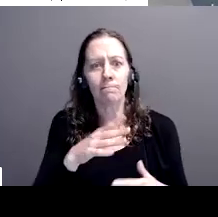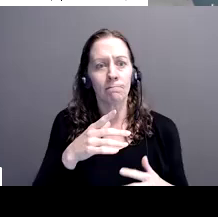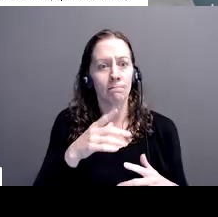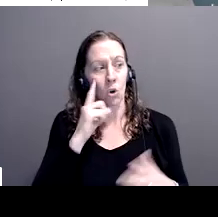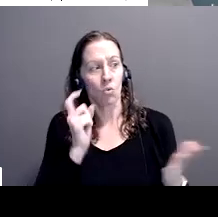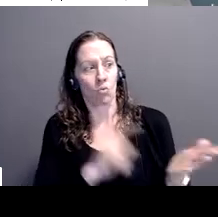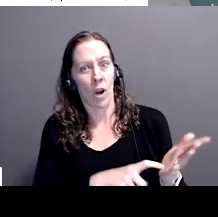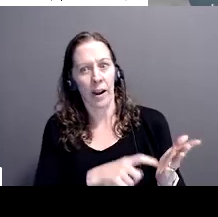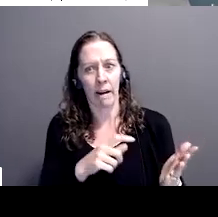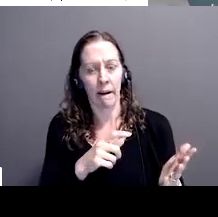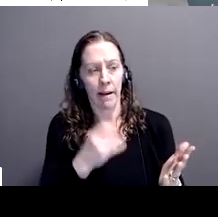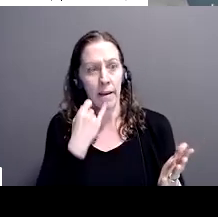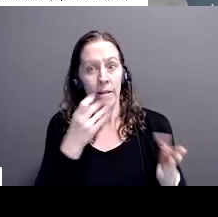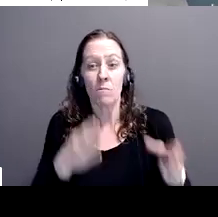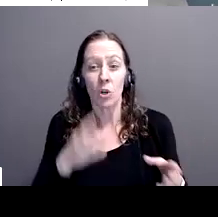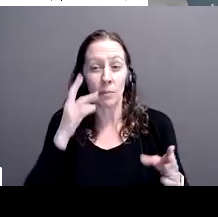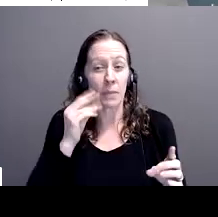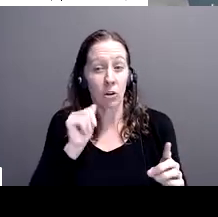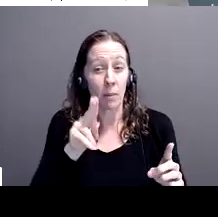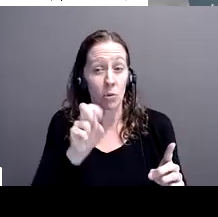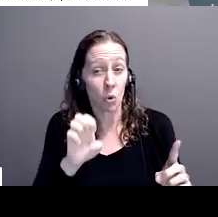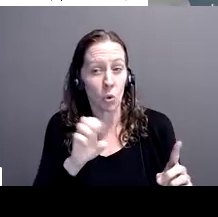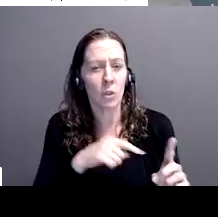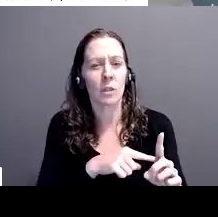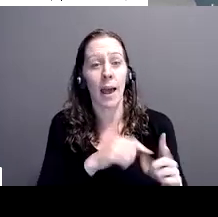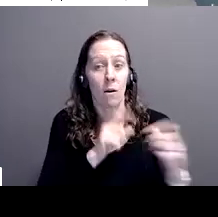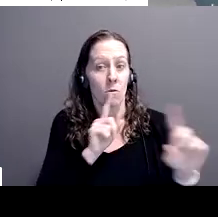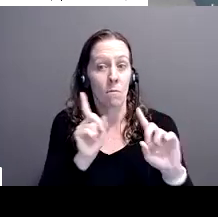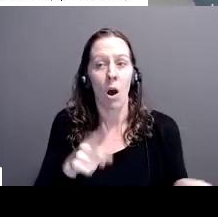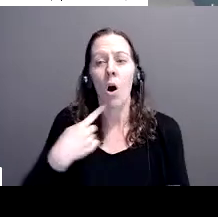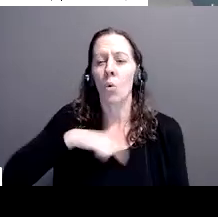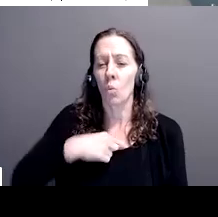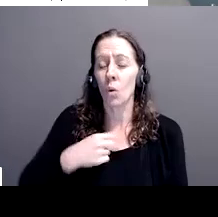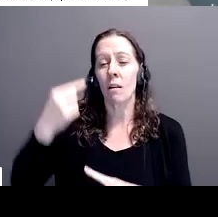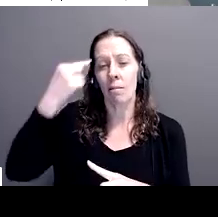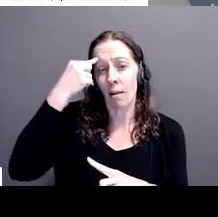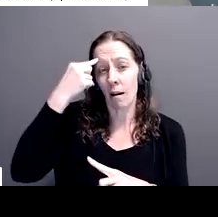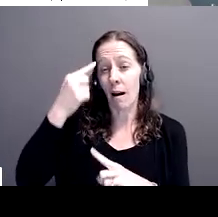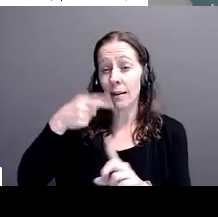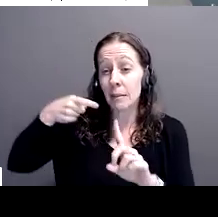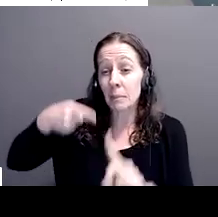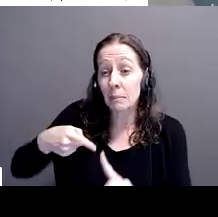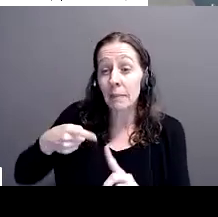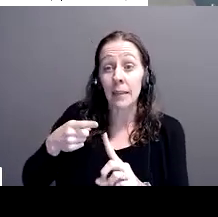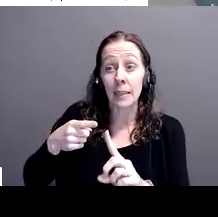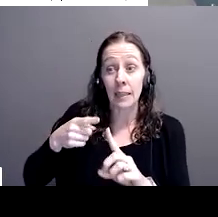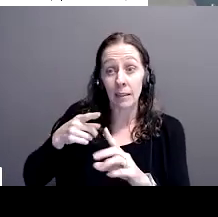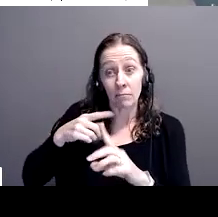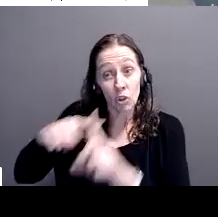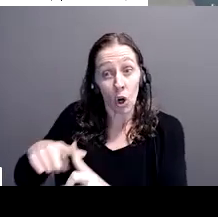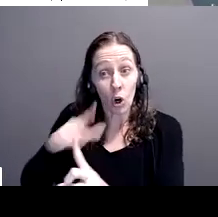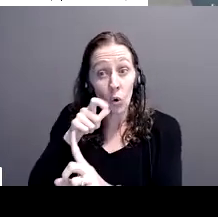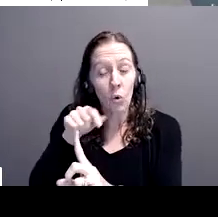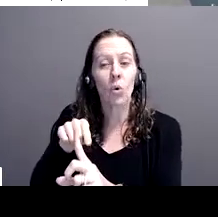appropriately, we did consider older adults as a specific population that we wanted to